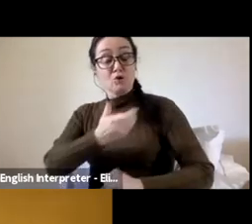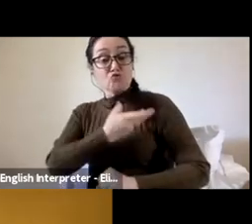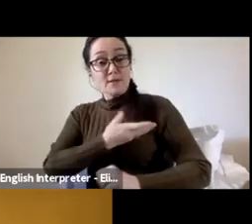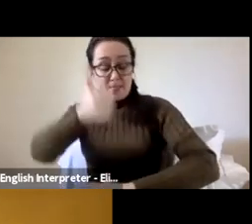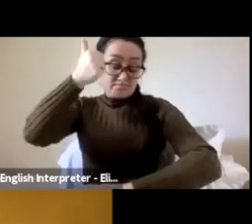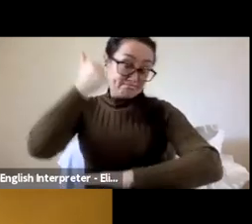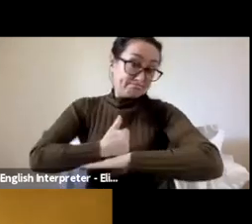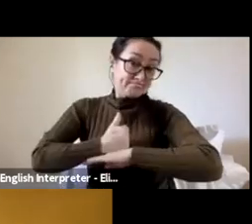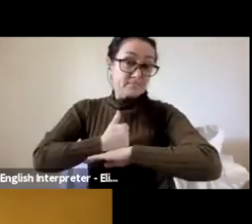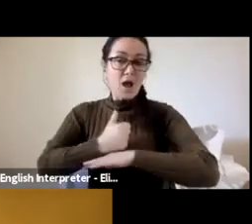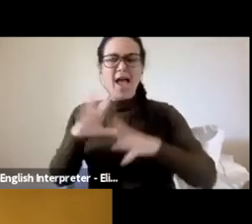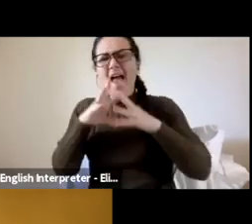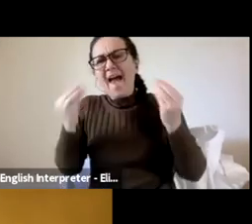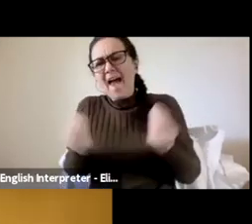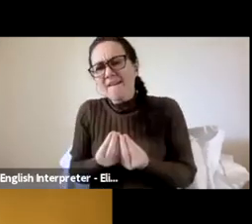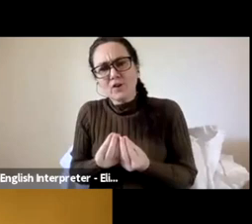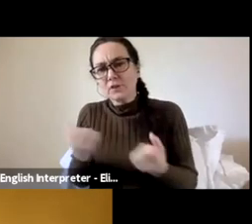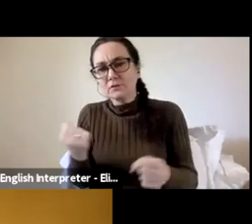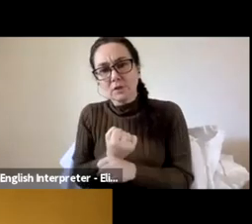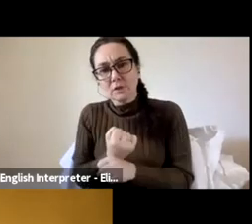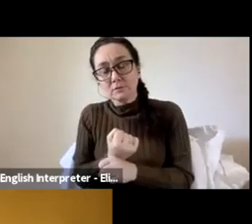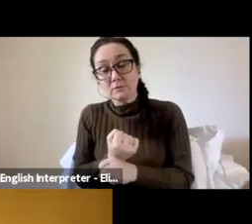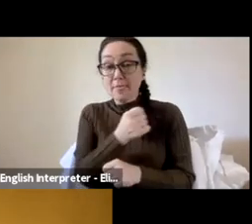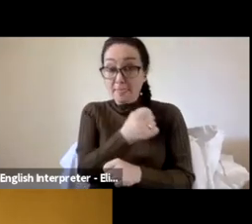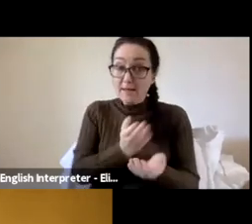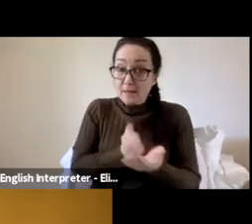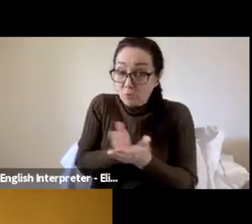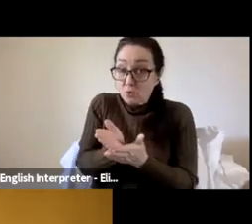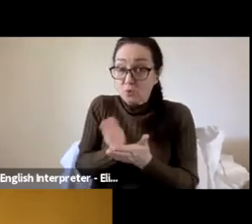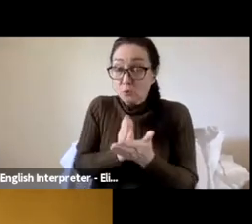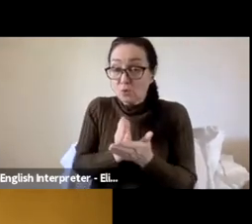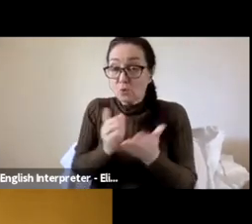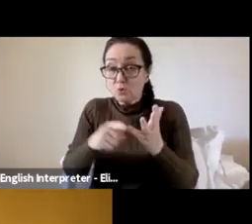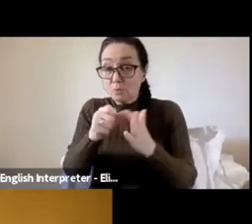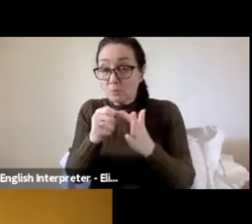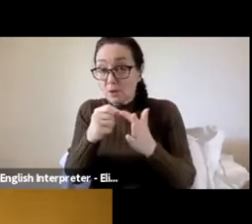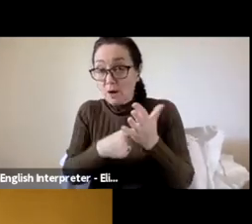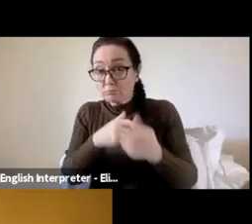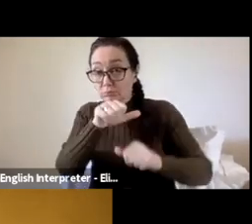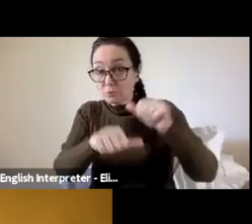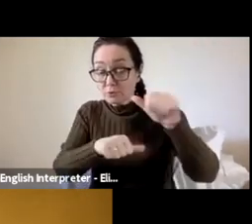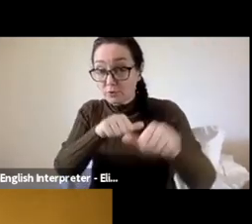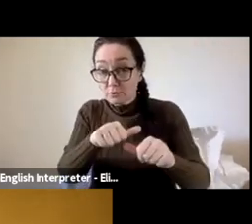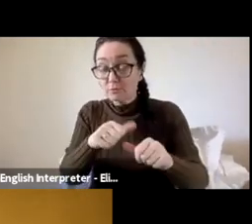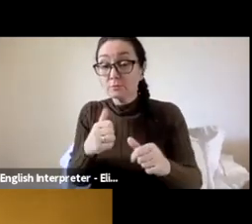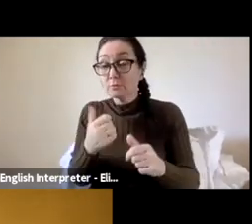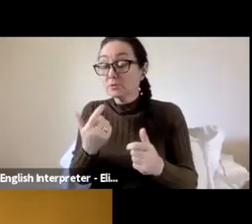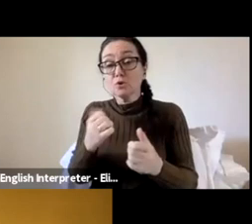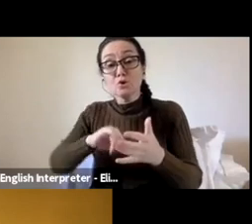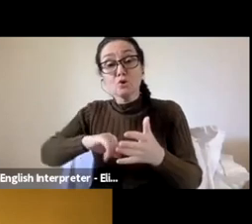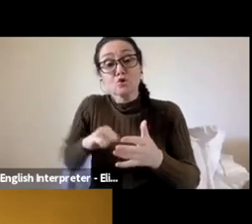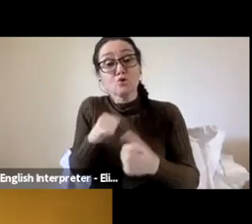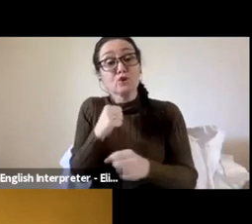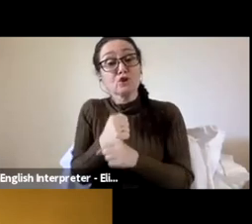human rights commitment that it can be raised through the UPR, and that's a commitment that applies to refugee and